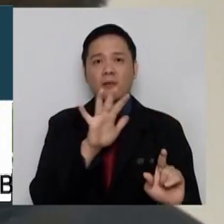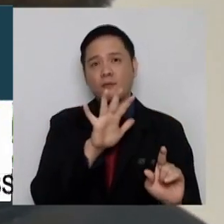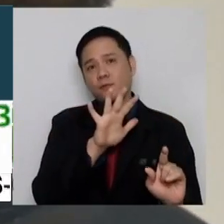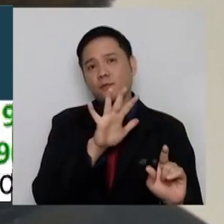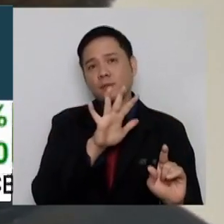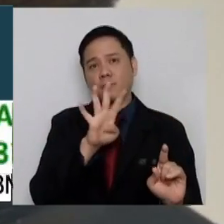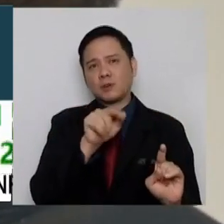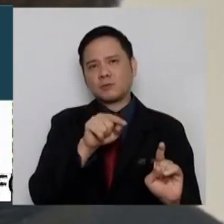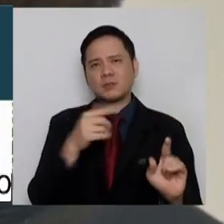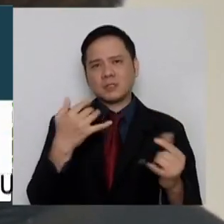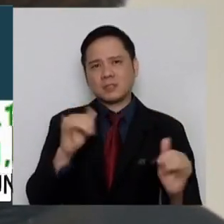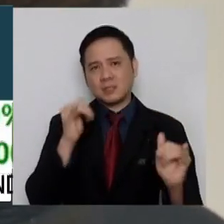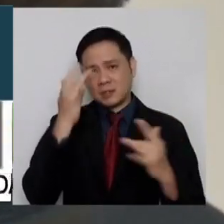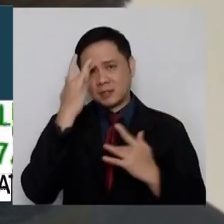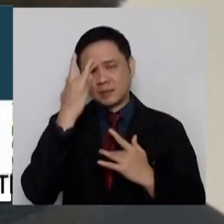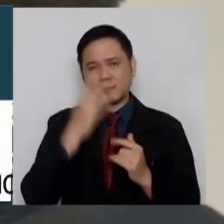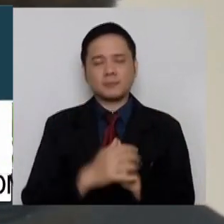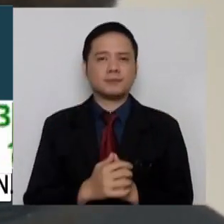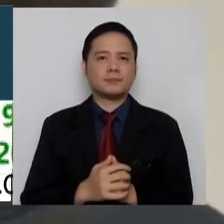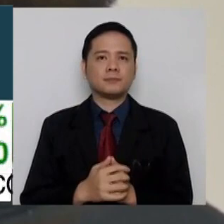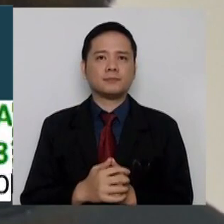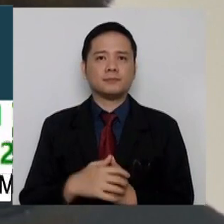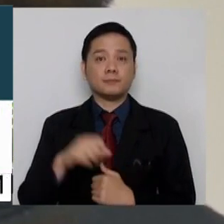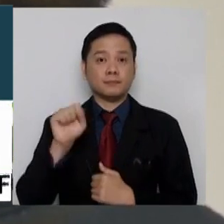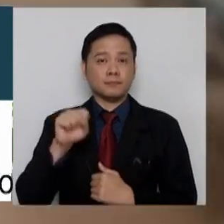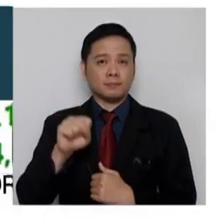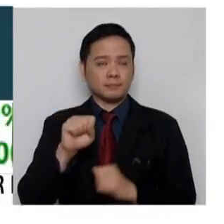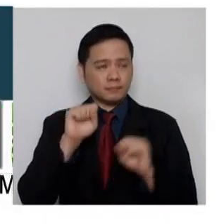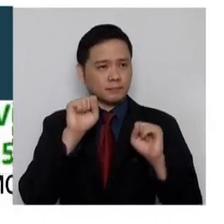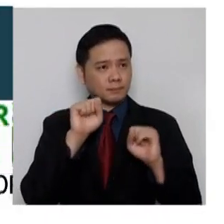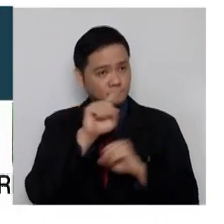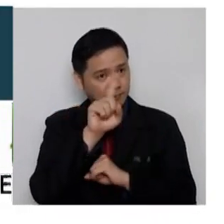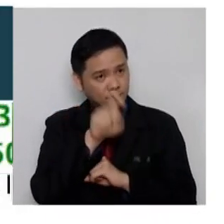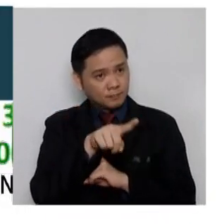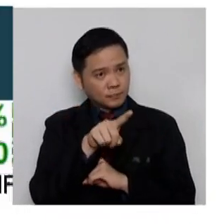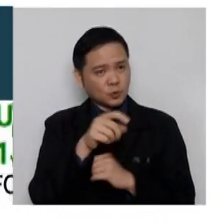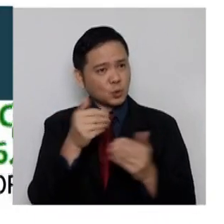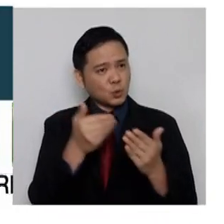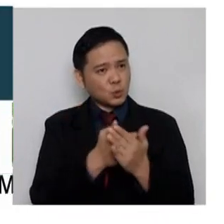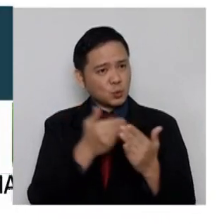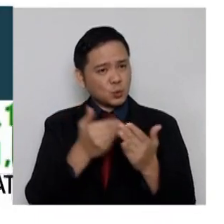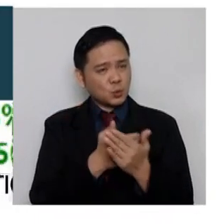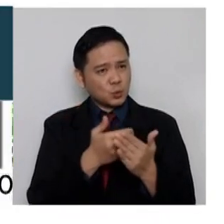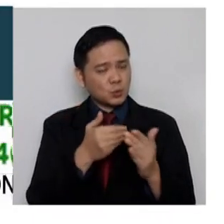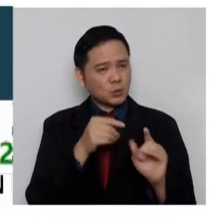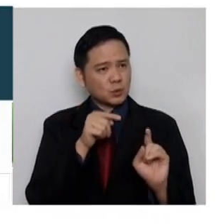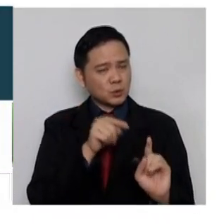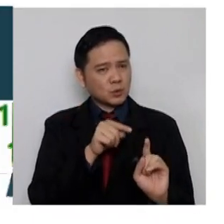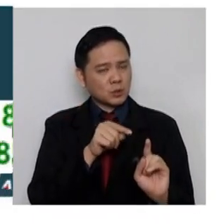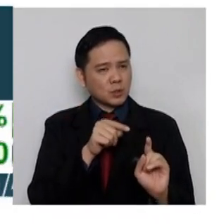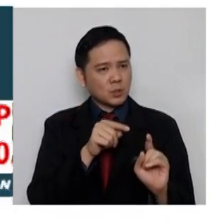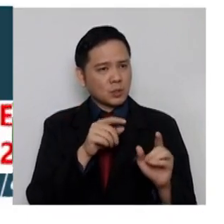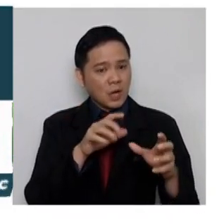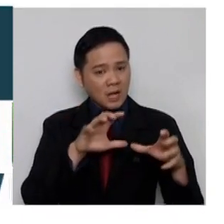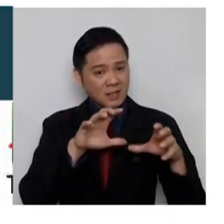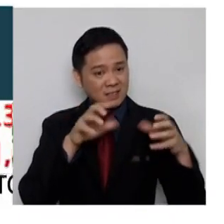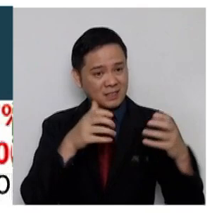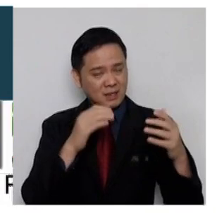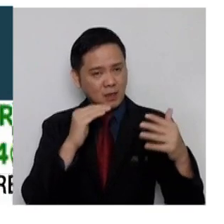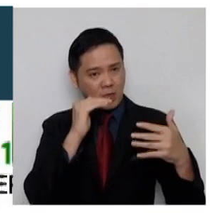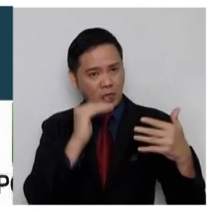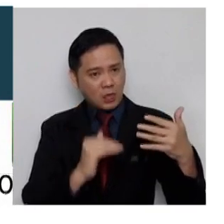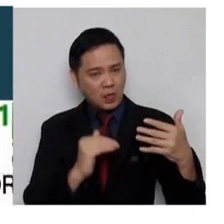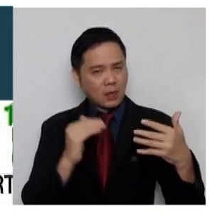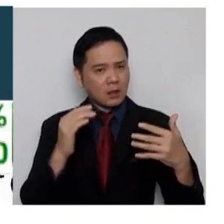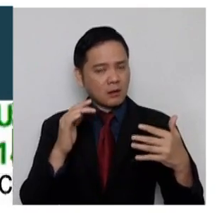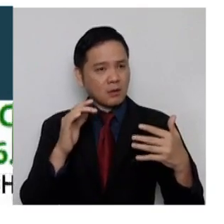Carmina. Yeah, Kat, tell me something, though. Did they base this new classification just on the numbers today?